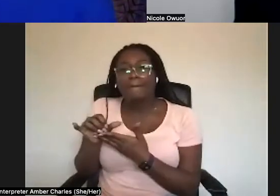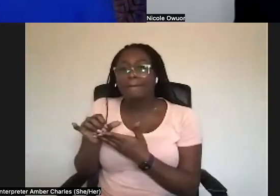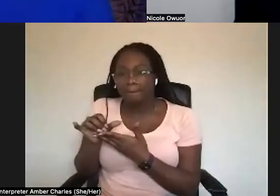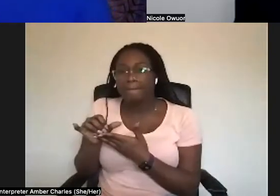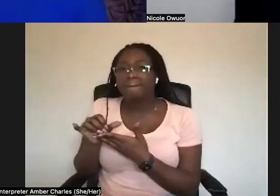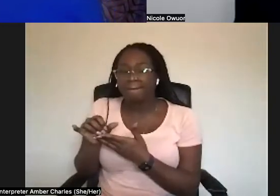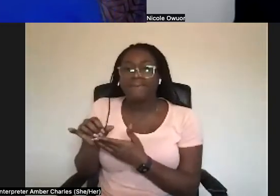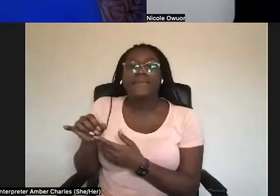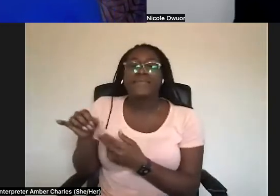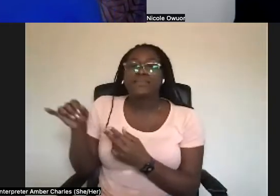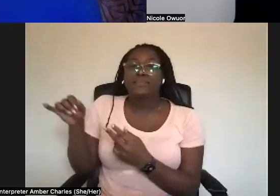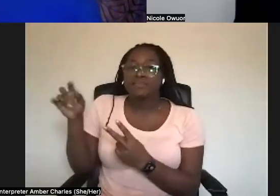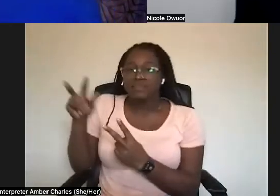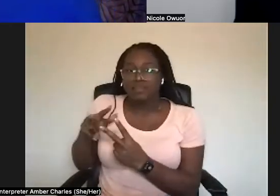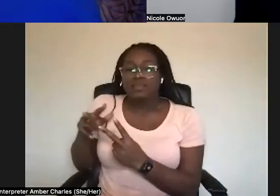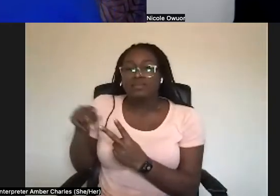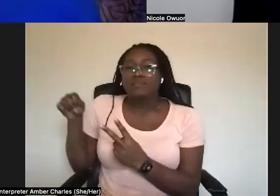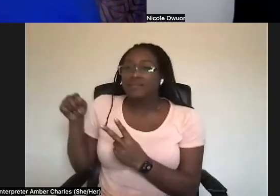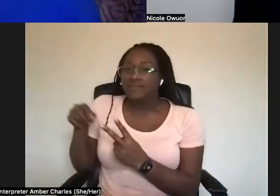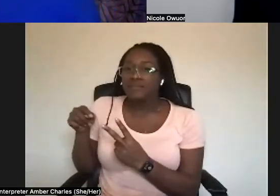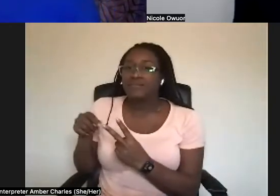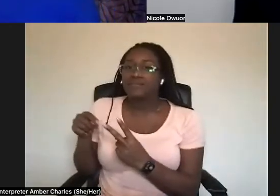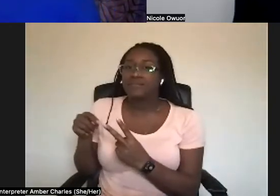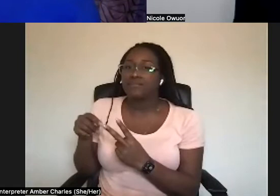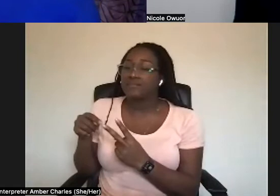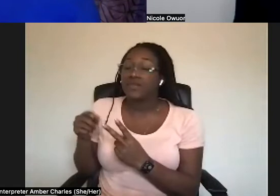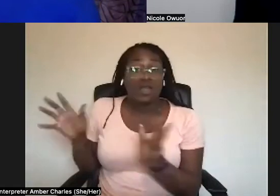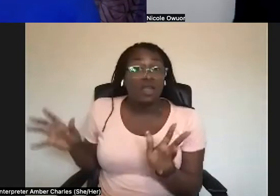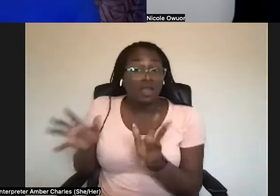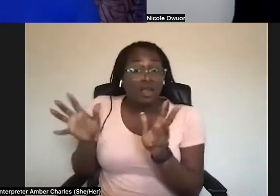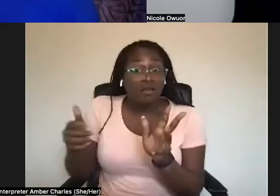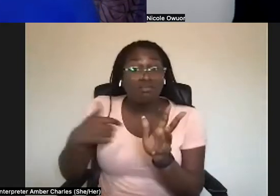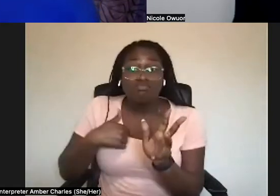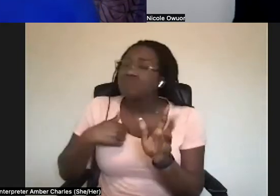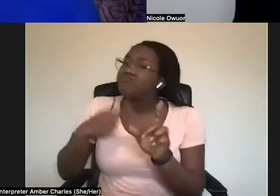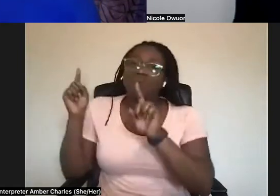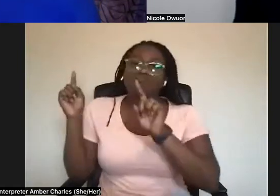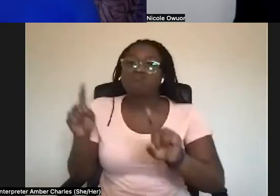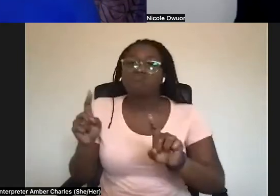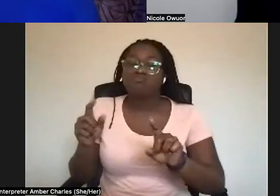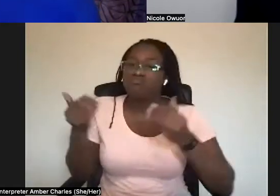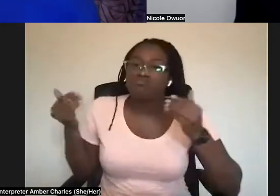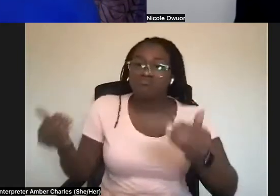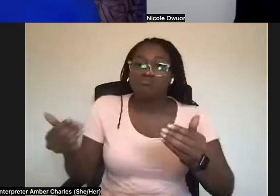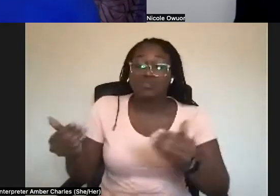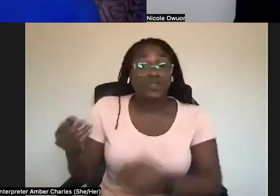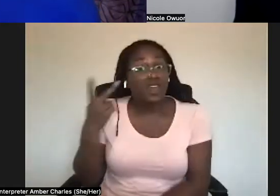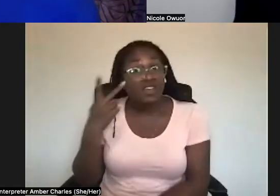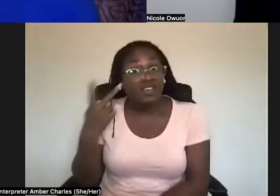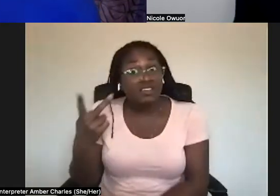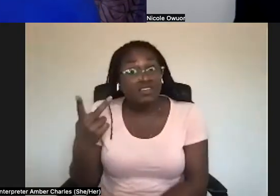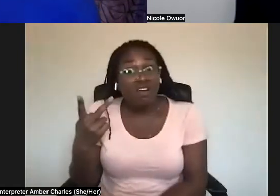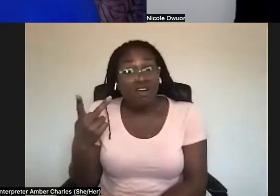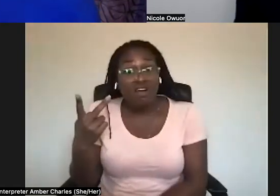actually, they encouraged me to do. And they saw the toll that